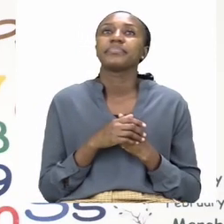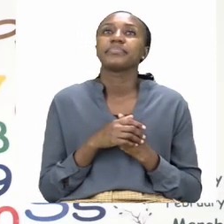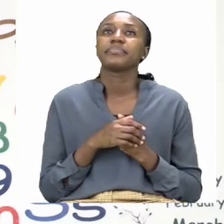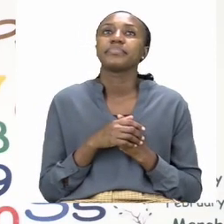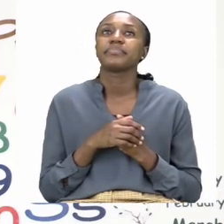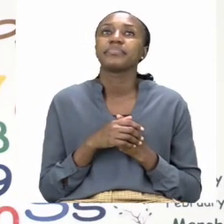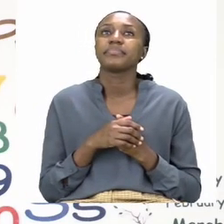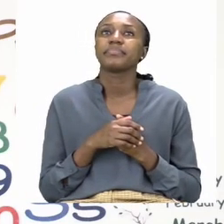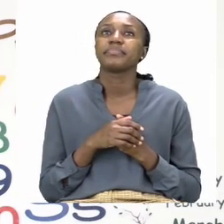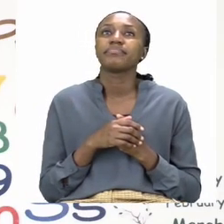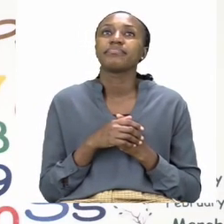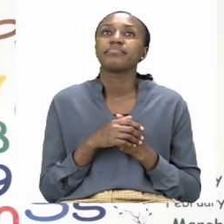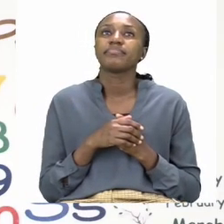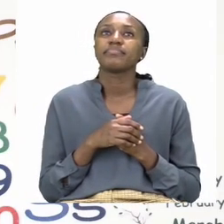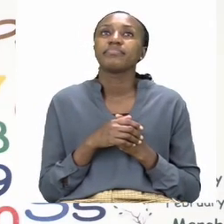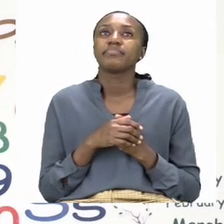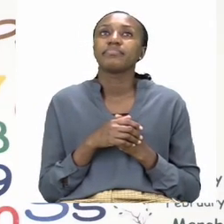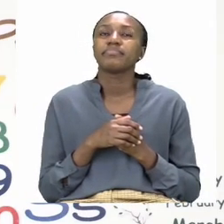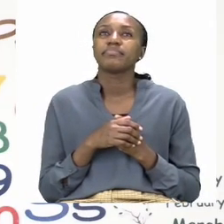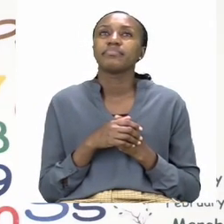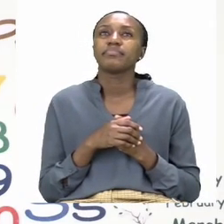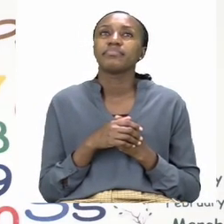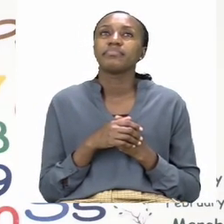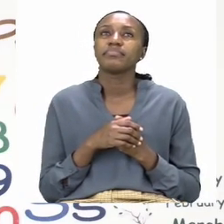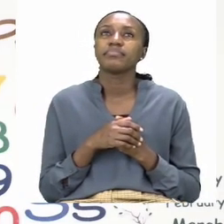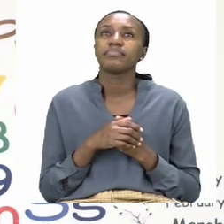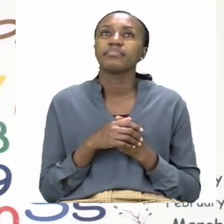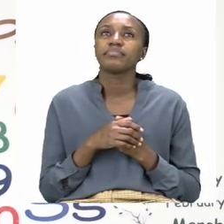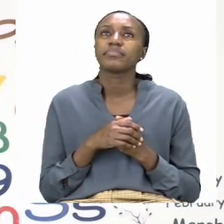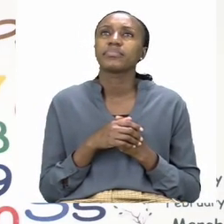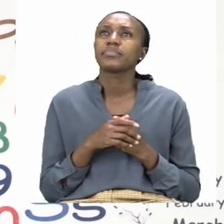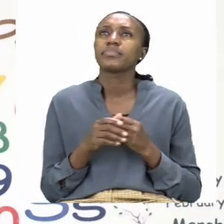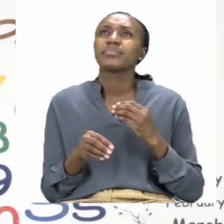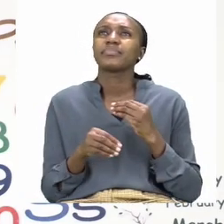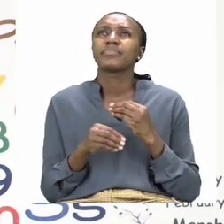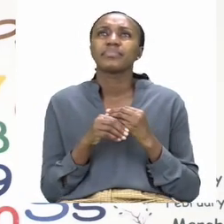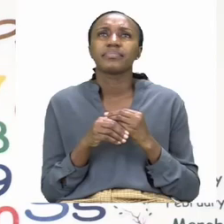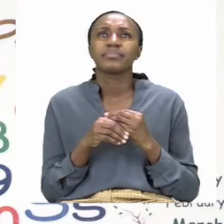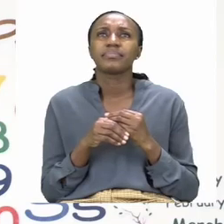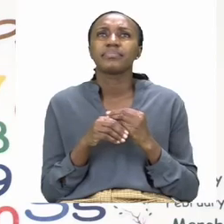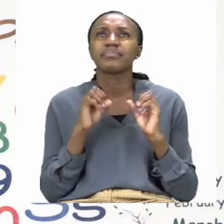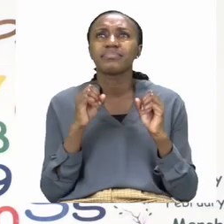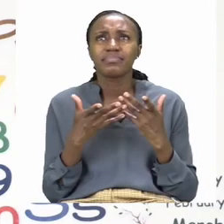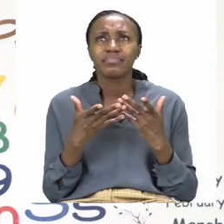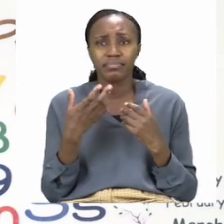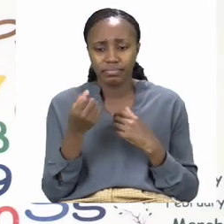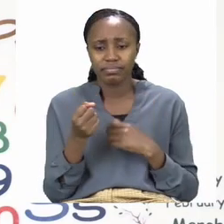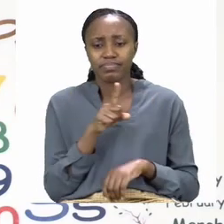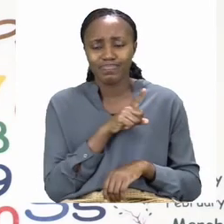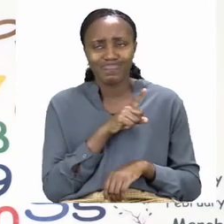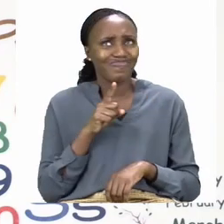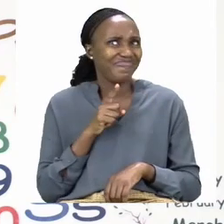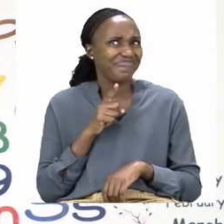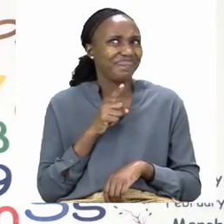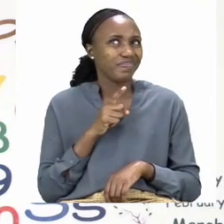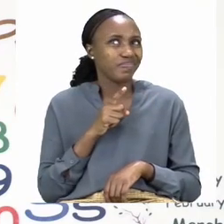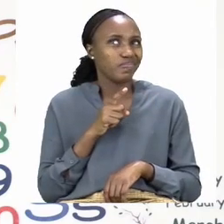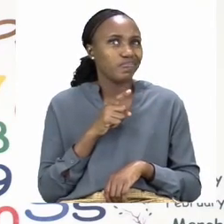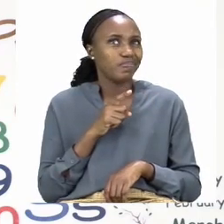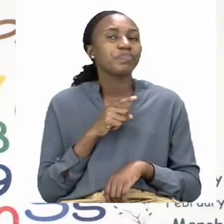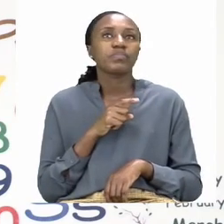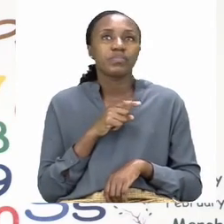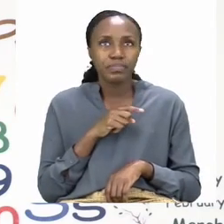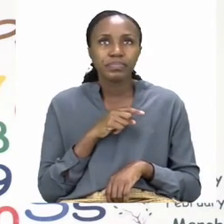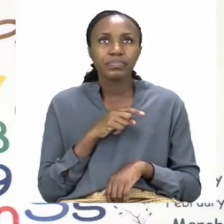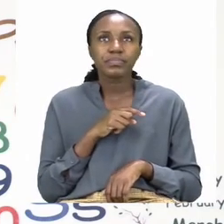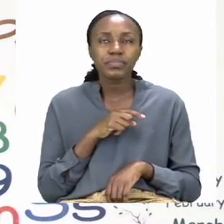to 11. Now how much do we have to add to 8 to get to 11? Now let's go ahead